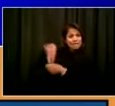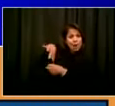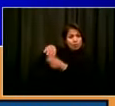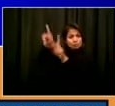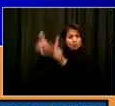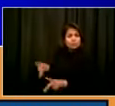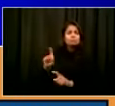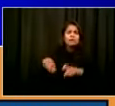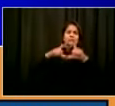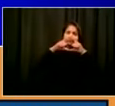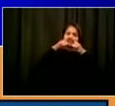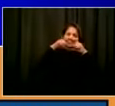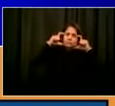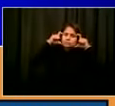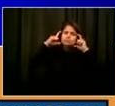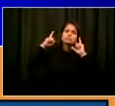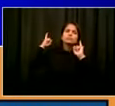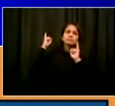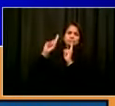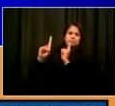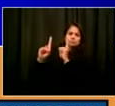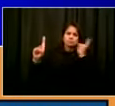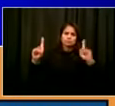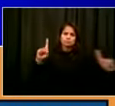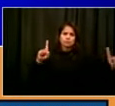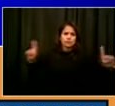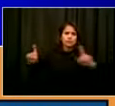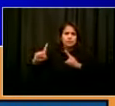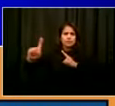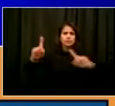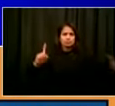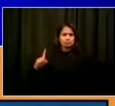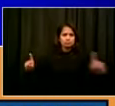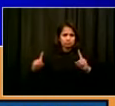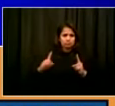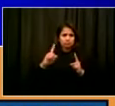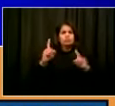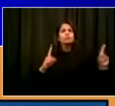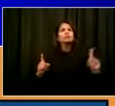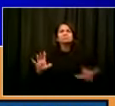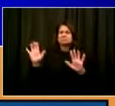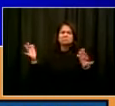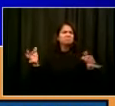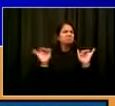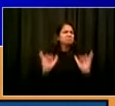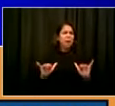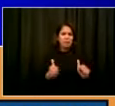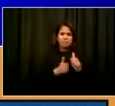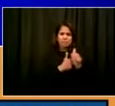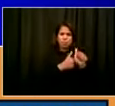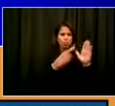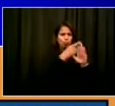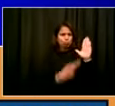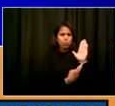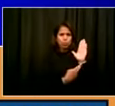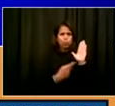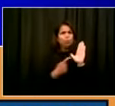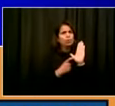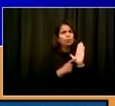targeted ads in hotspot zones about voting absentee and early voting. These ads will run on